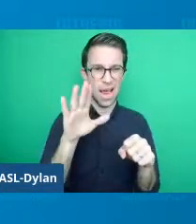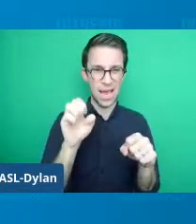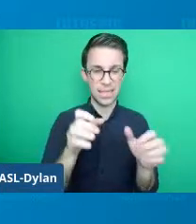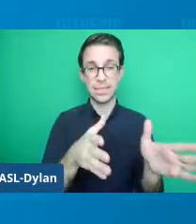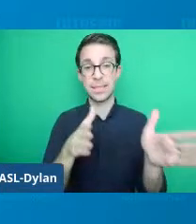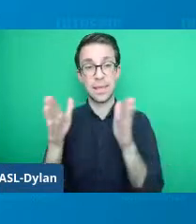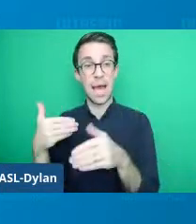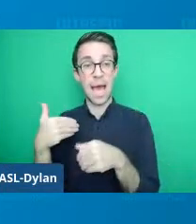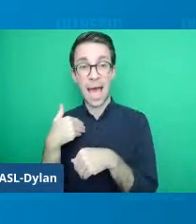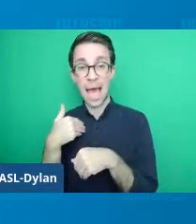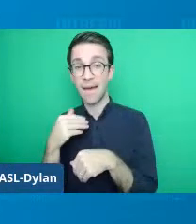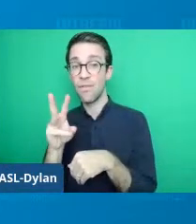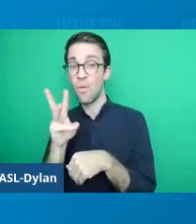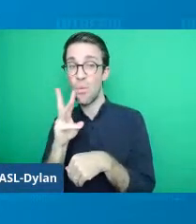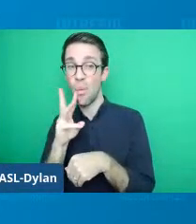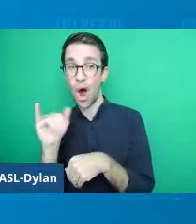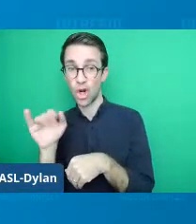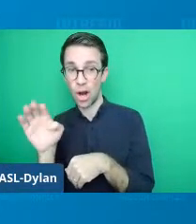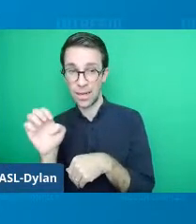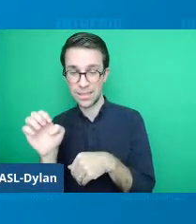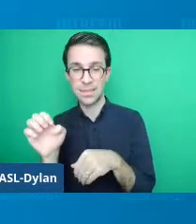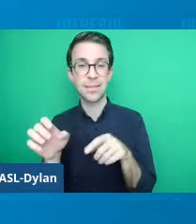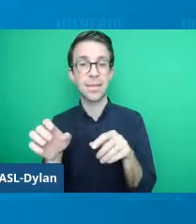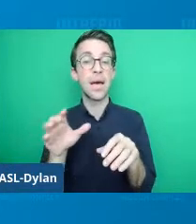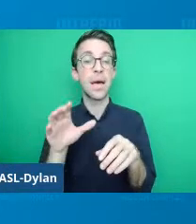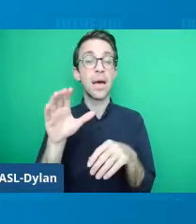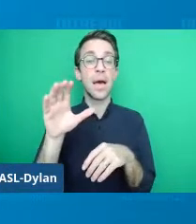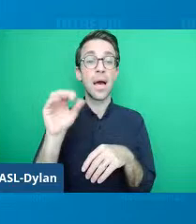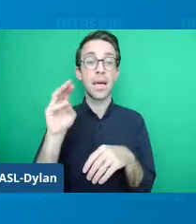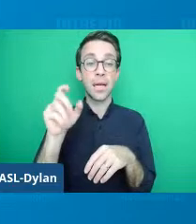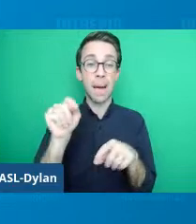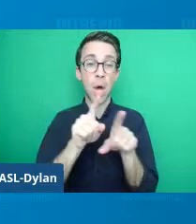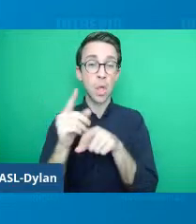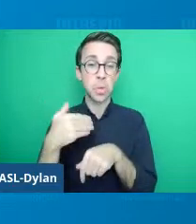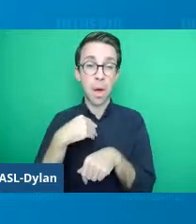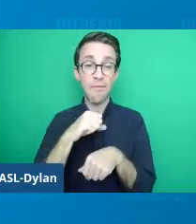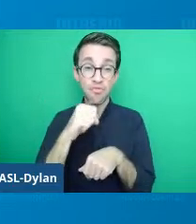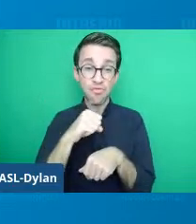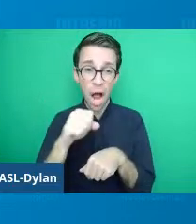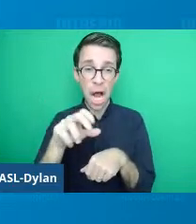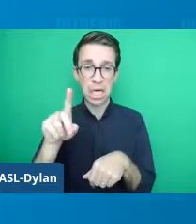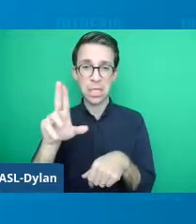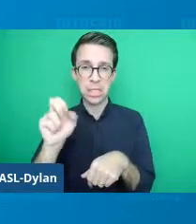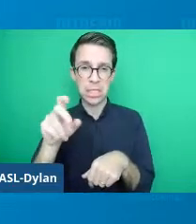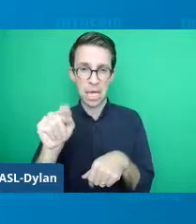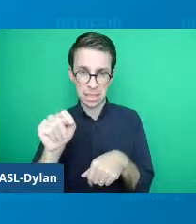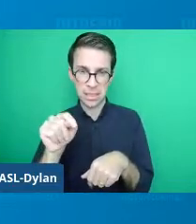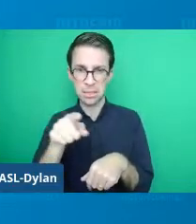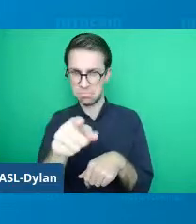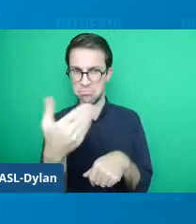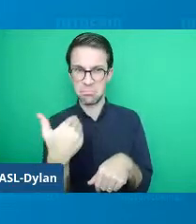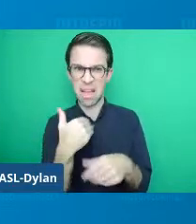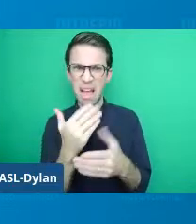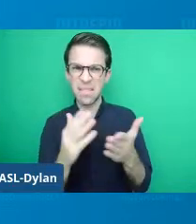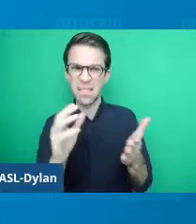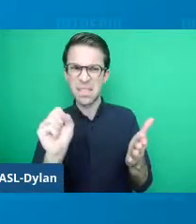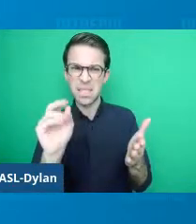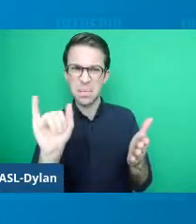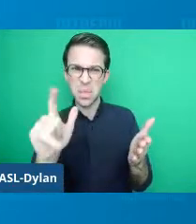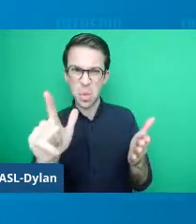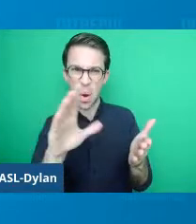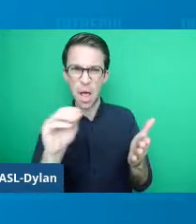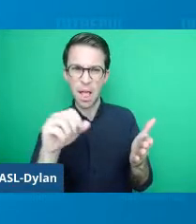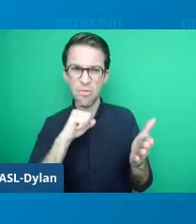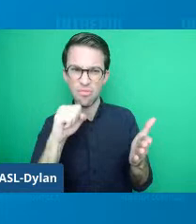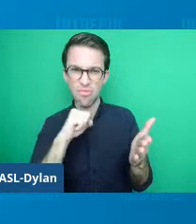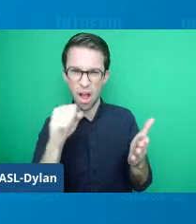have water ice. Comets also contain rock and dust, which I'm going to simulate right here with some soil and rock I've got in a